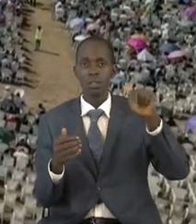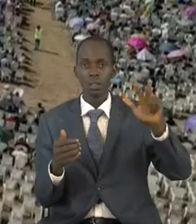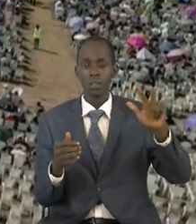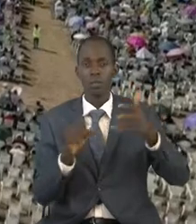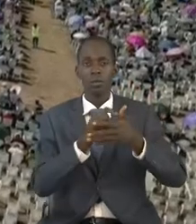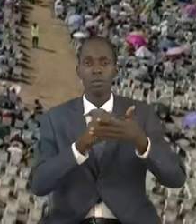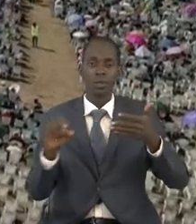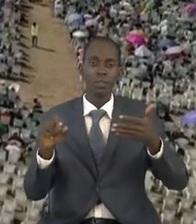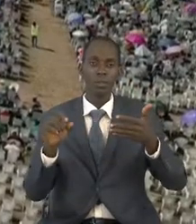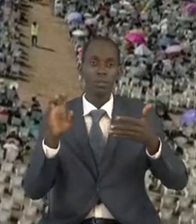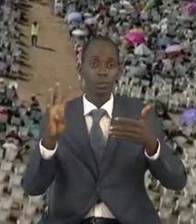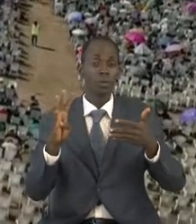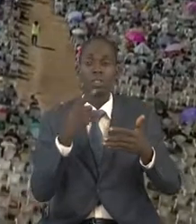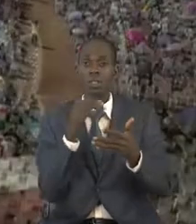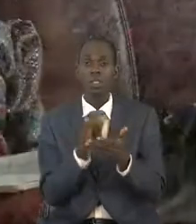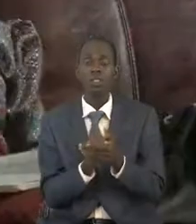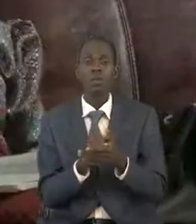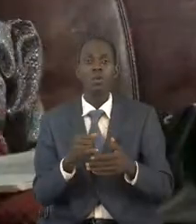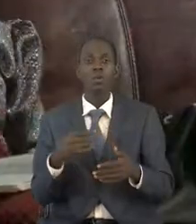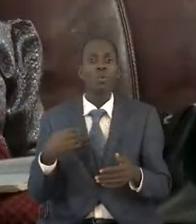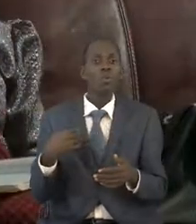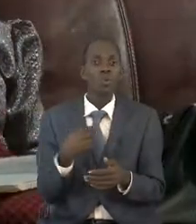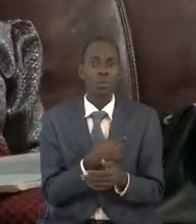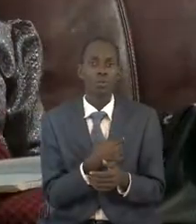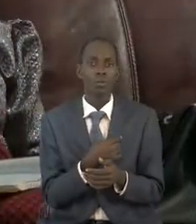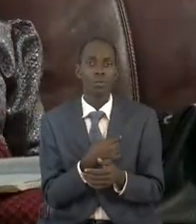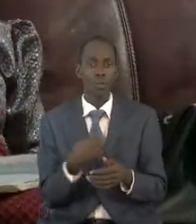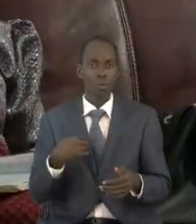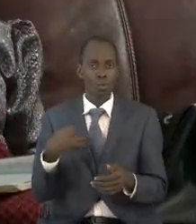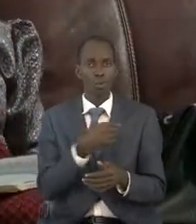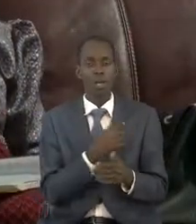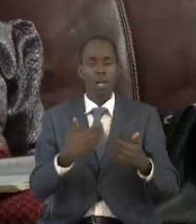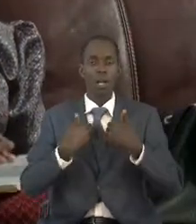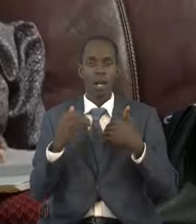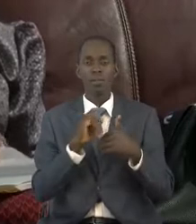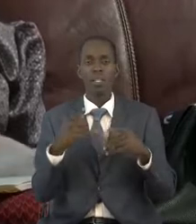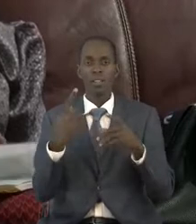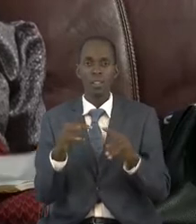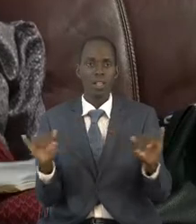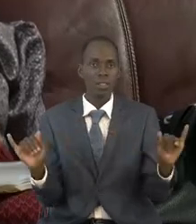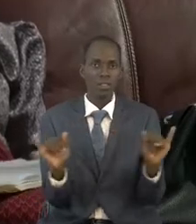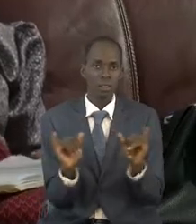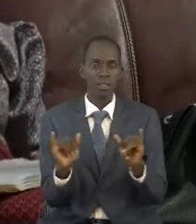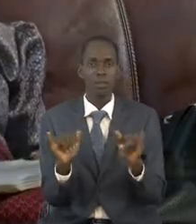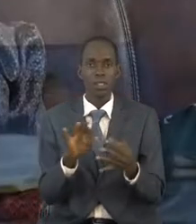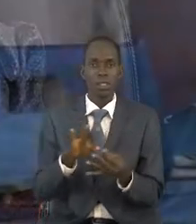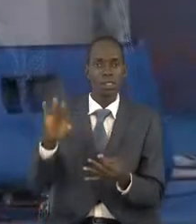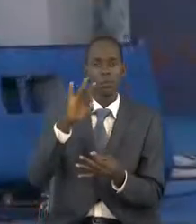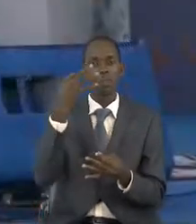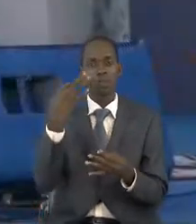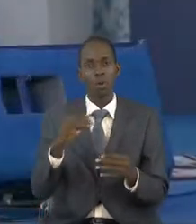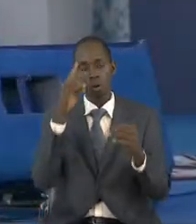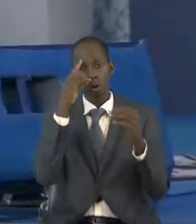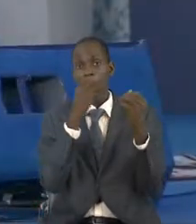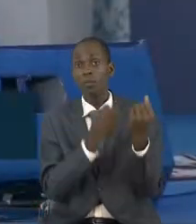we, those are the people that walk by faith, we have been the same spirit of faith,